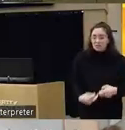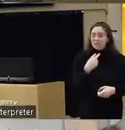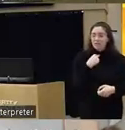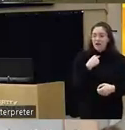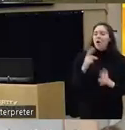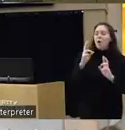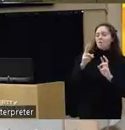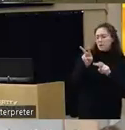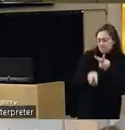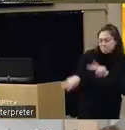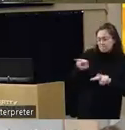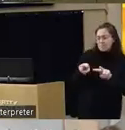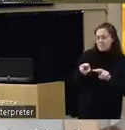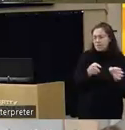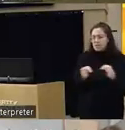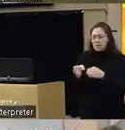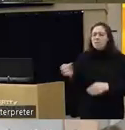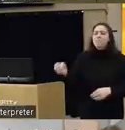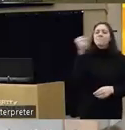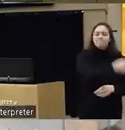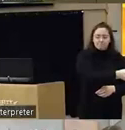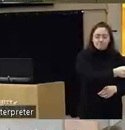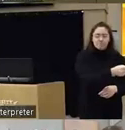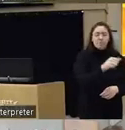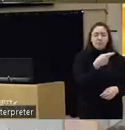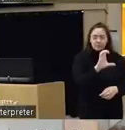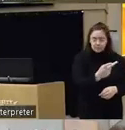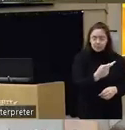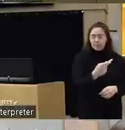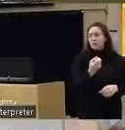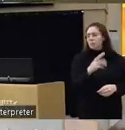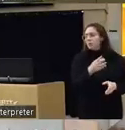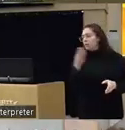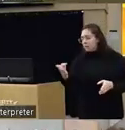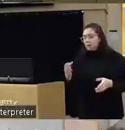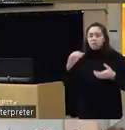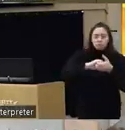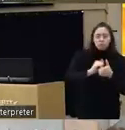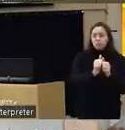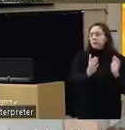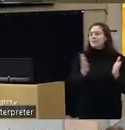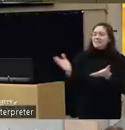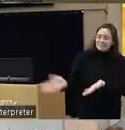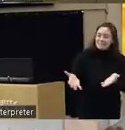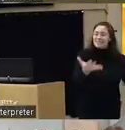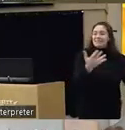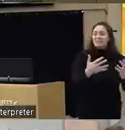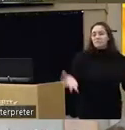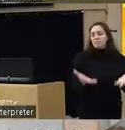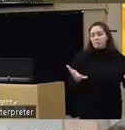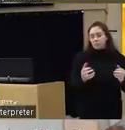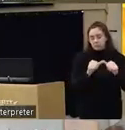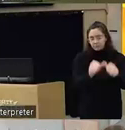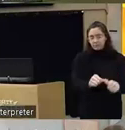move them and the primary care provider in a different or right direction. We do make medication and